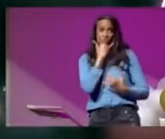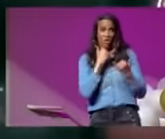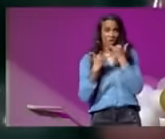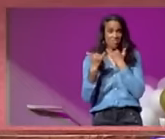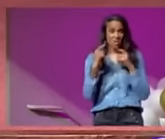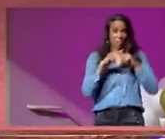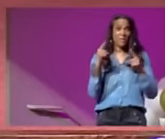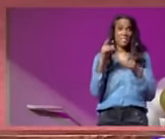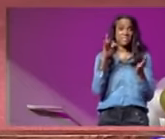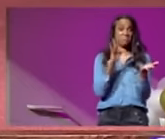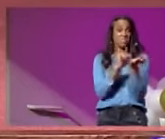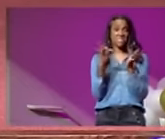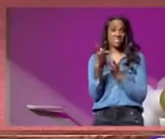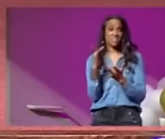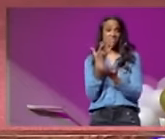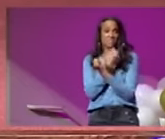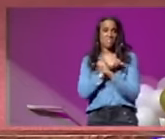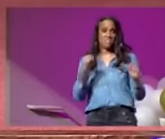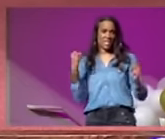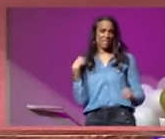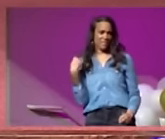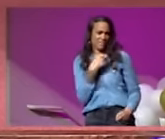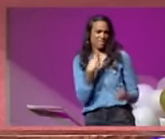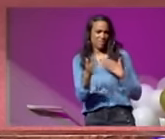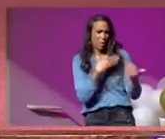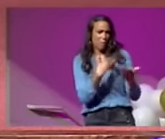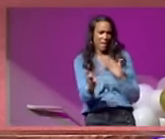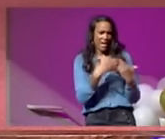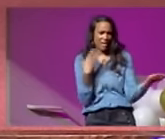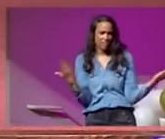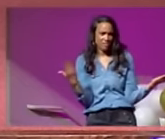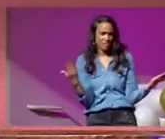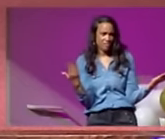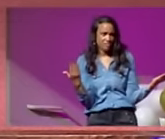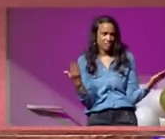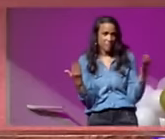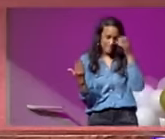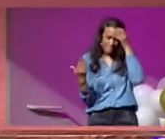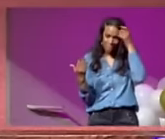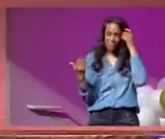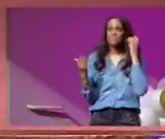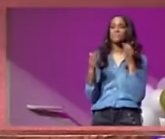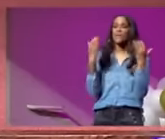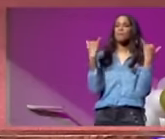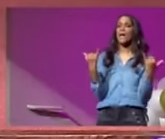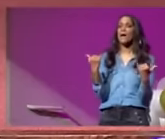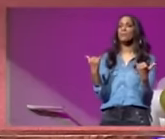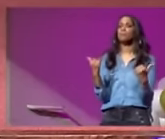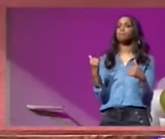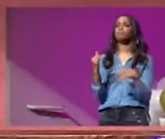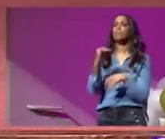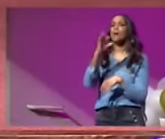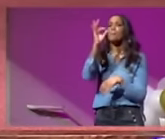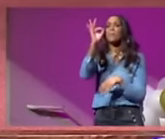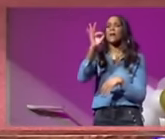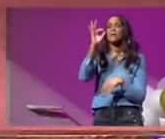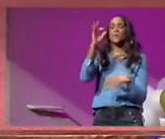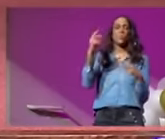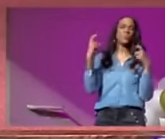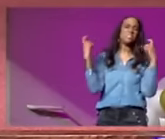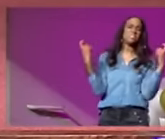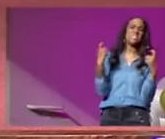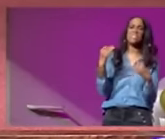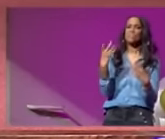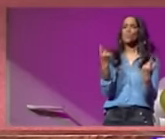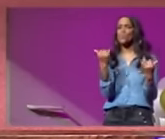live in. Jesse Jackson simply is talking about exploitation that's economic, that sin we live